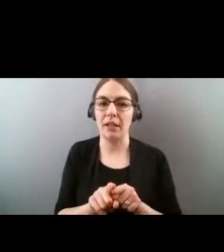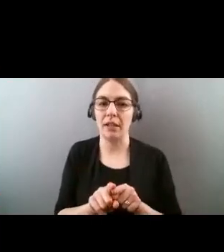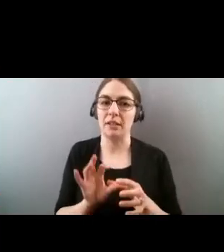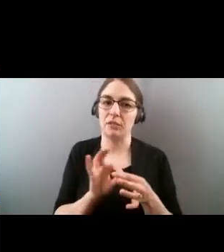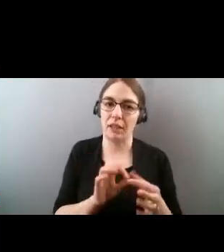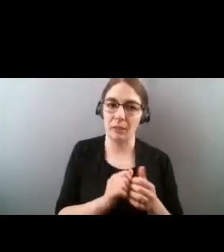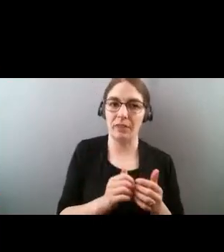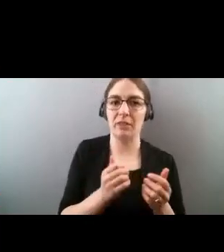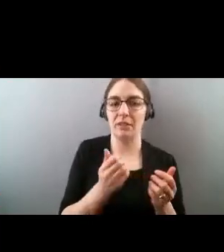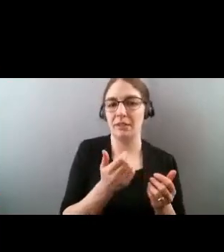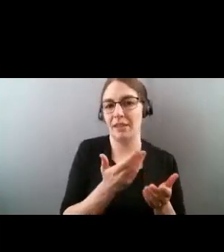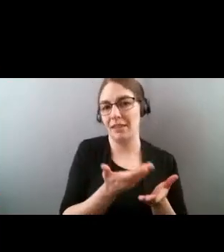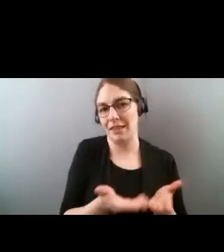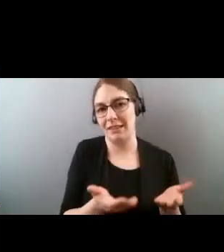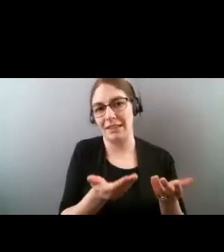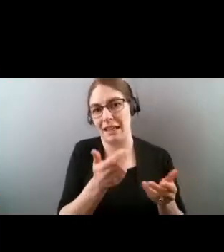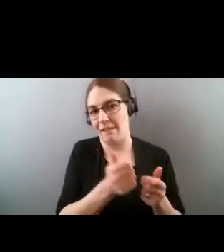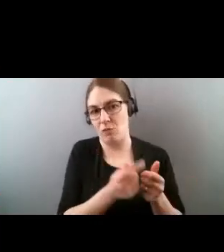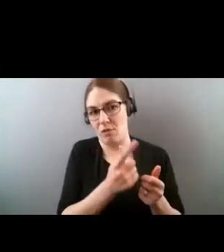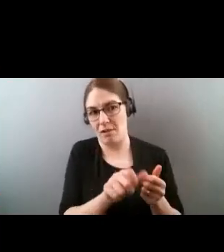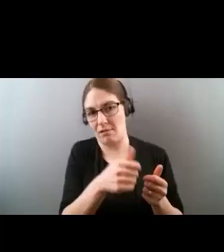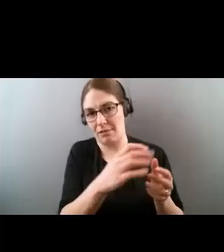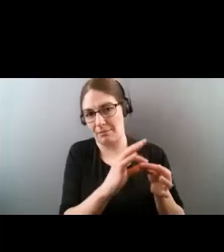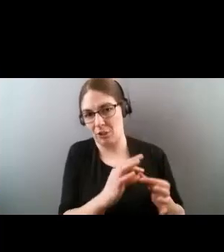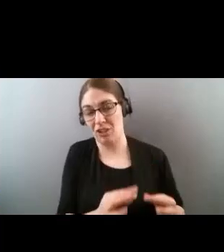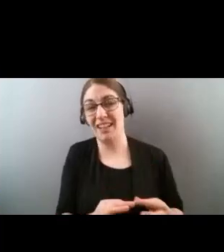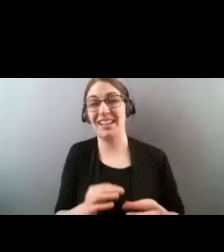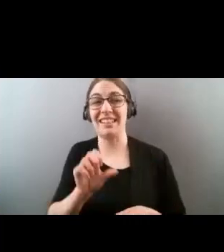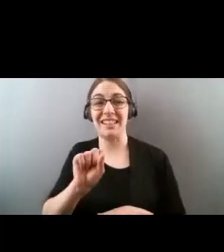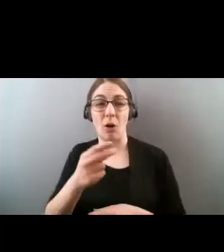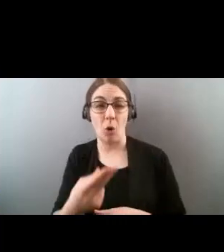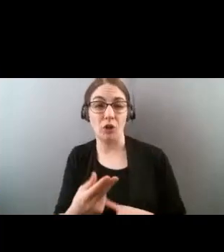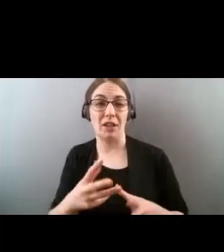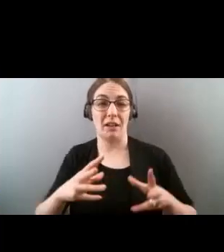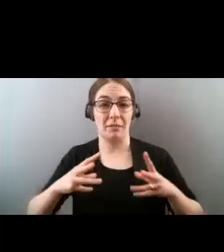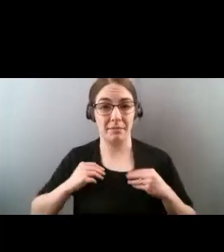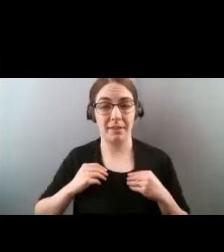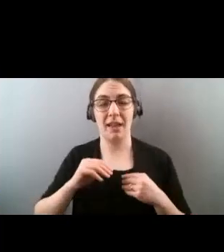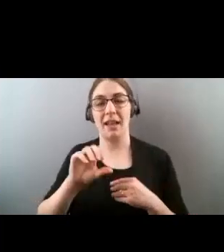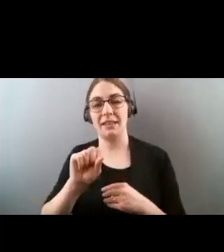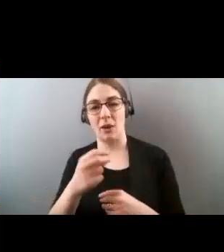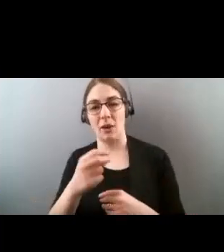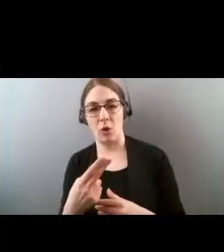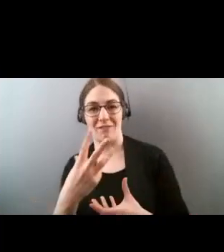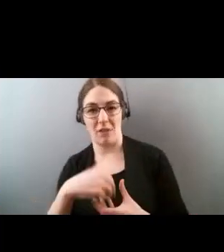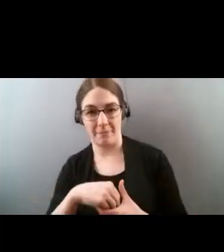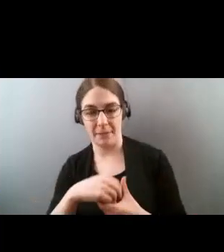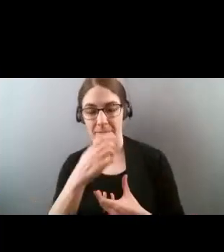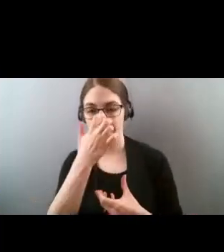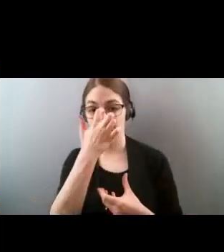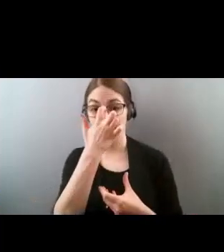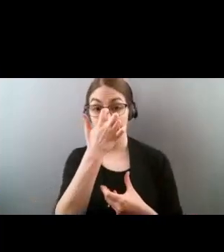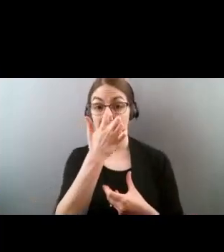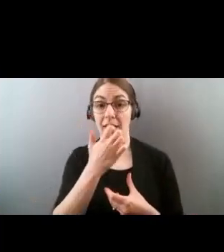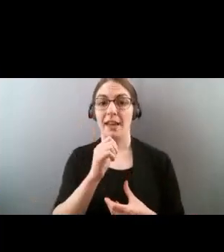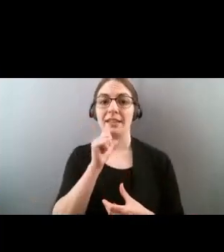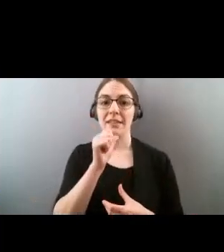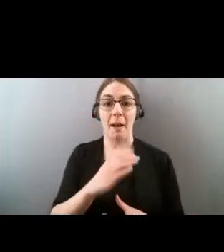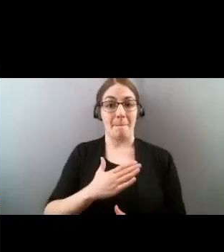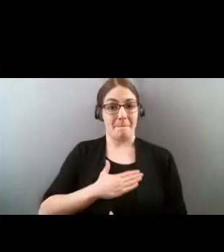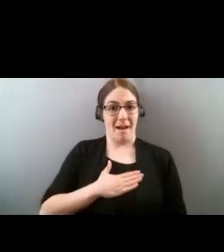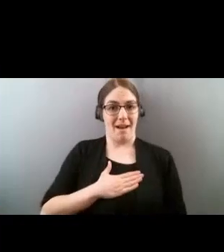is stakeholder buy-in and stakeholder involvement. So it is not my patient family advisory council,